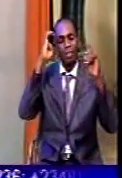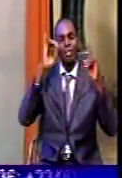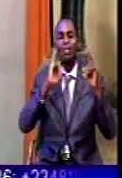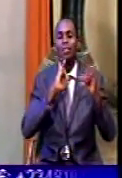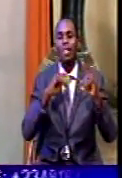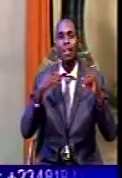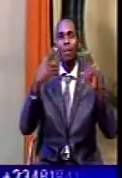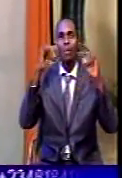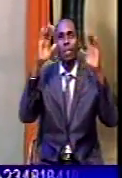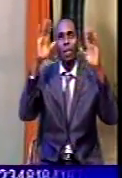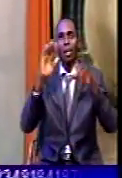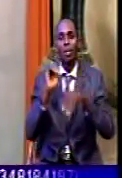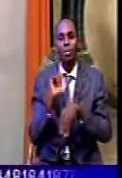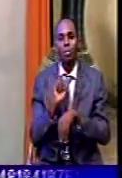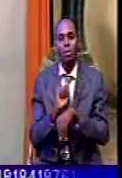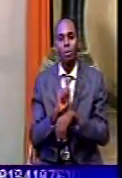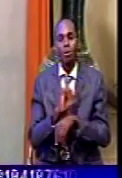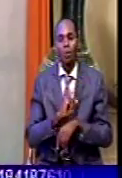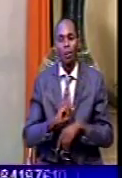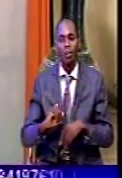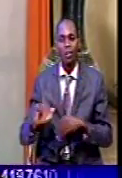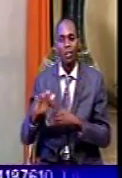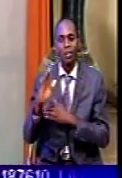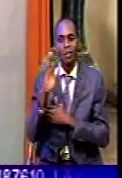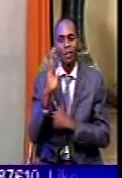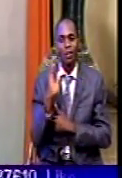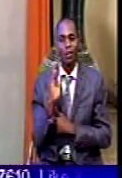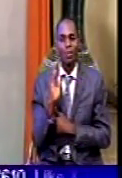Praise the Lord!